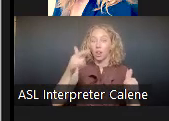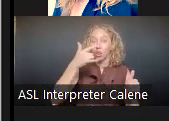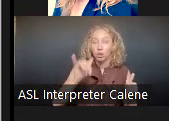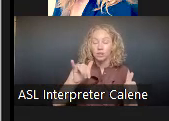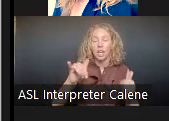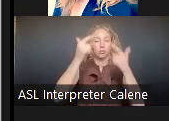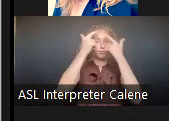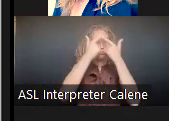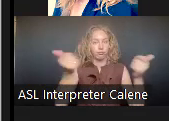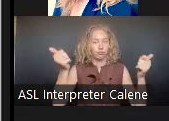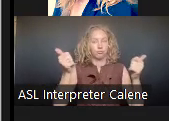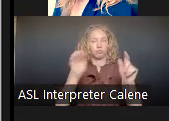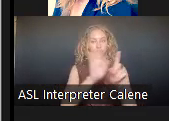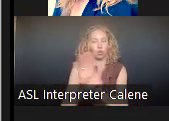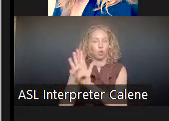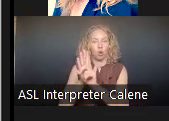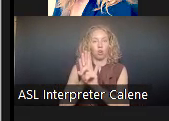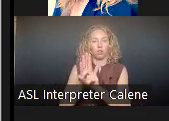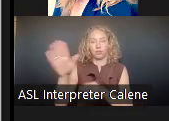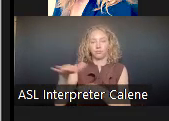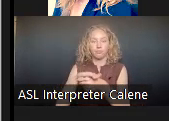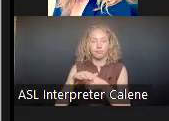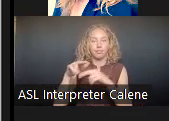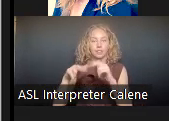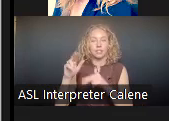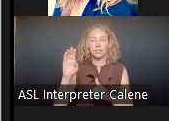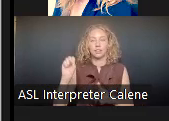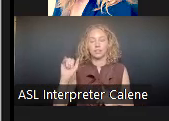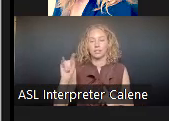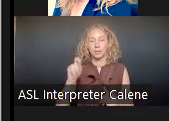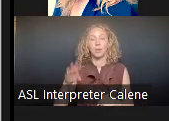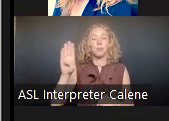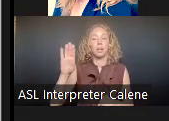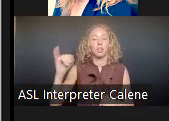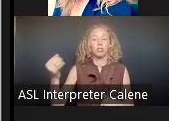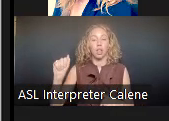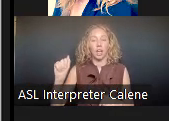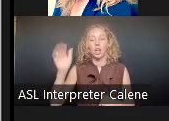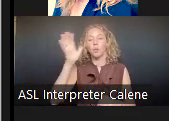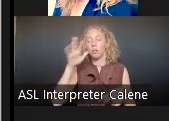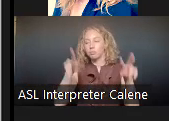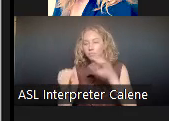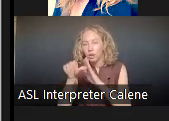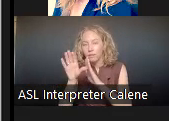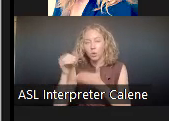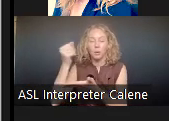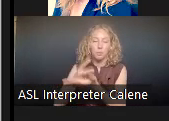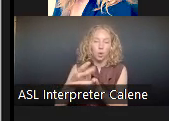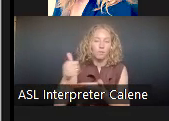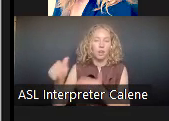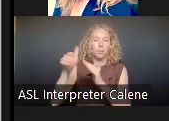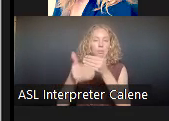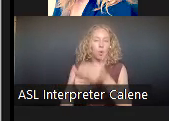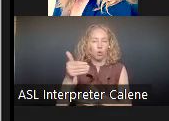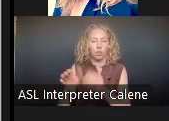up to your individual site. BJA does review and approve any protocols developed. So Maryland and